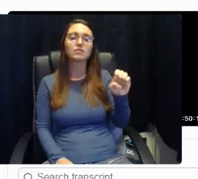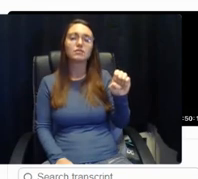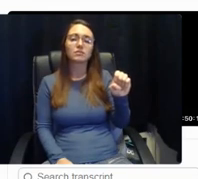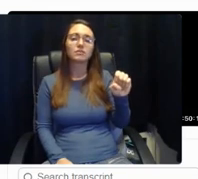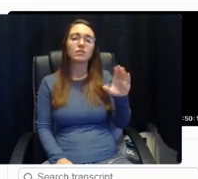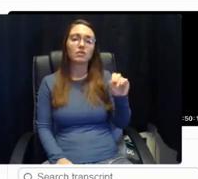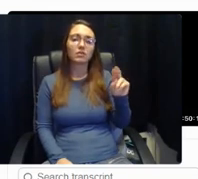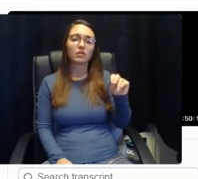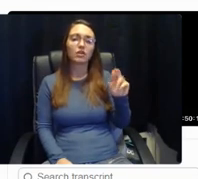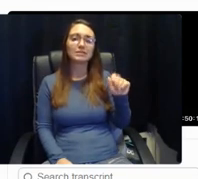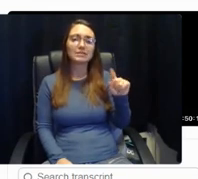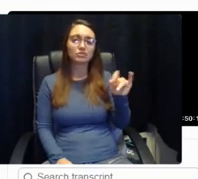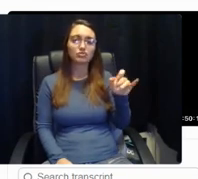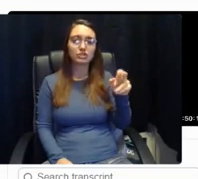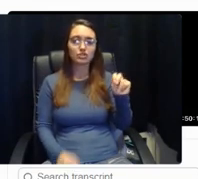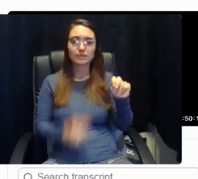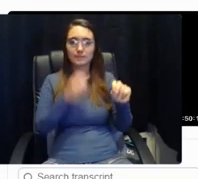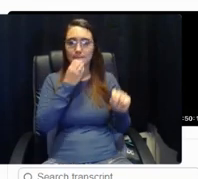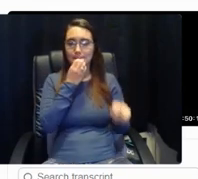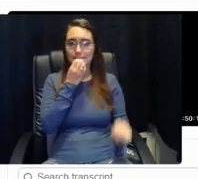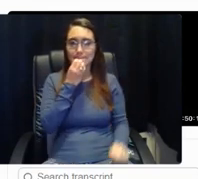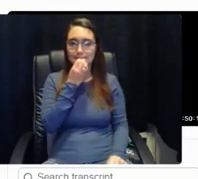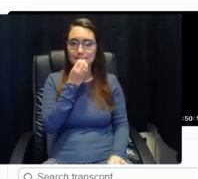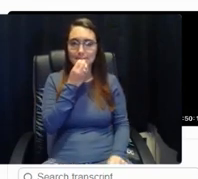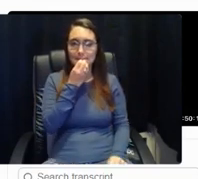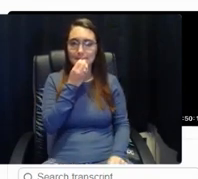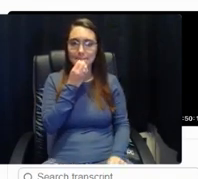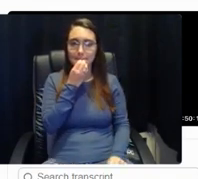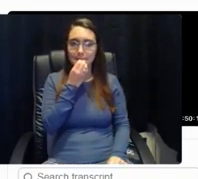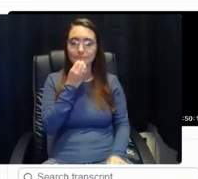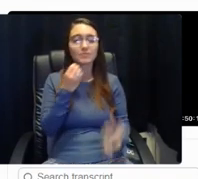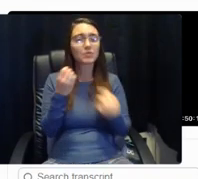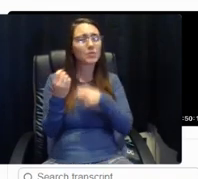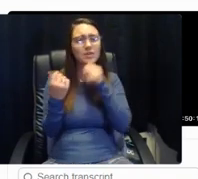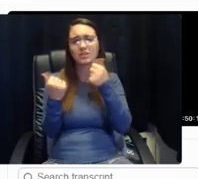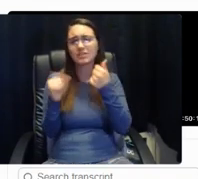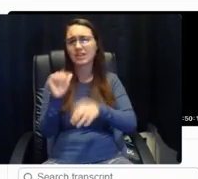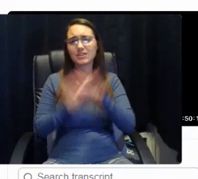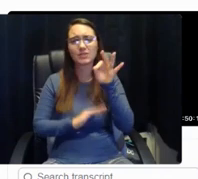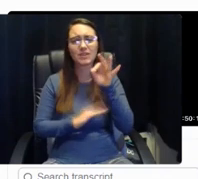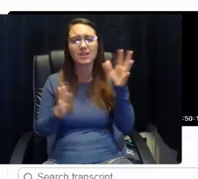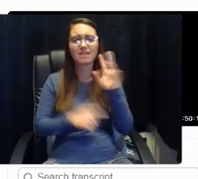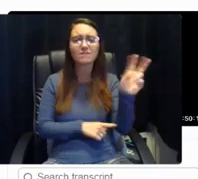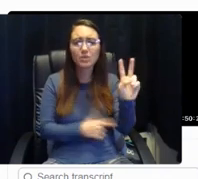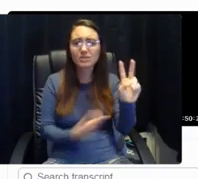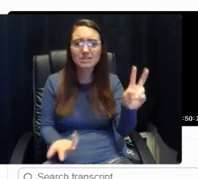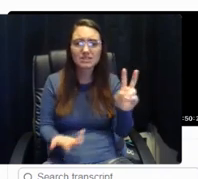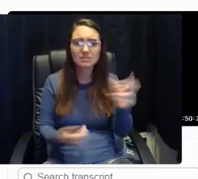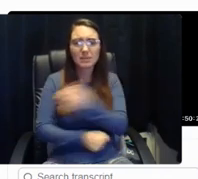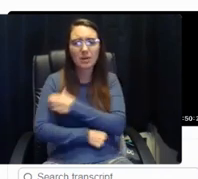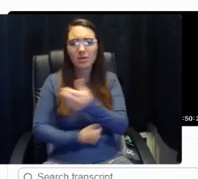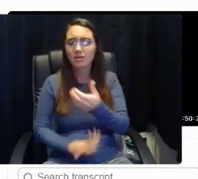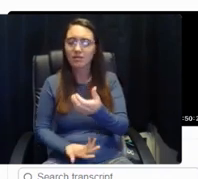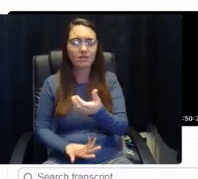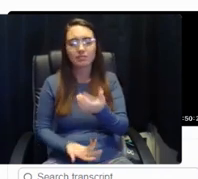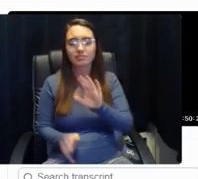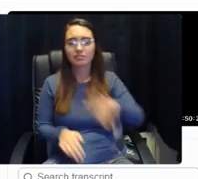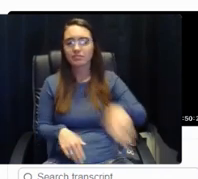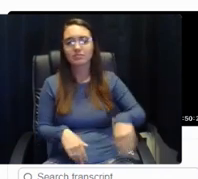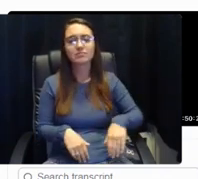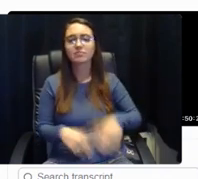Find out the analyte concentration. We're not aiming to find out the voltage, what kind of voltage you got, what kind of